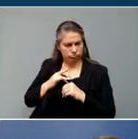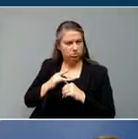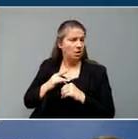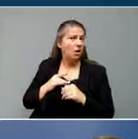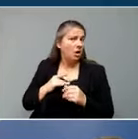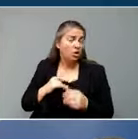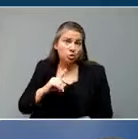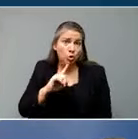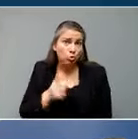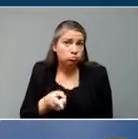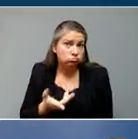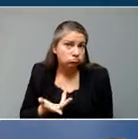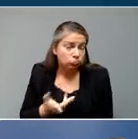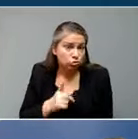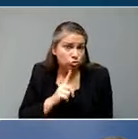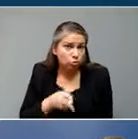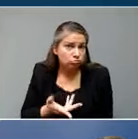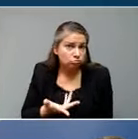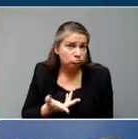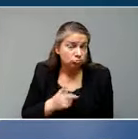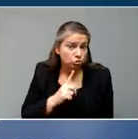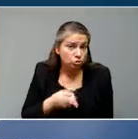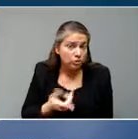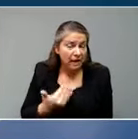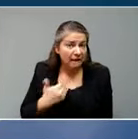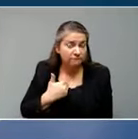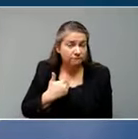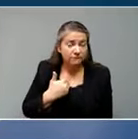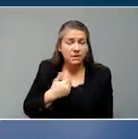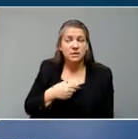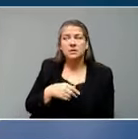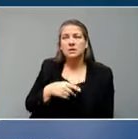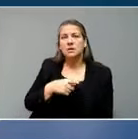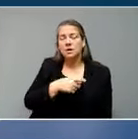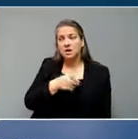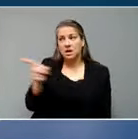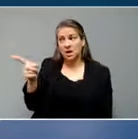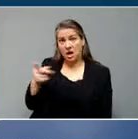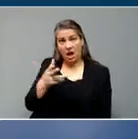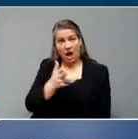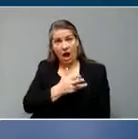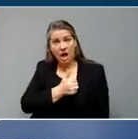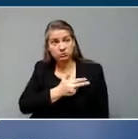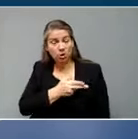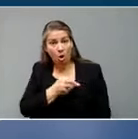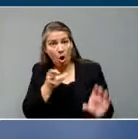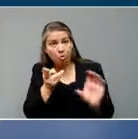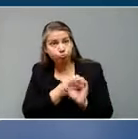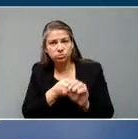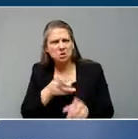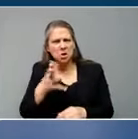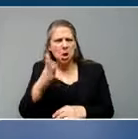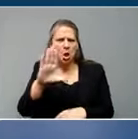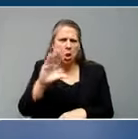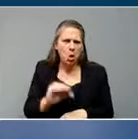direct result of waning immunity that you can do something about. So get your booster shot. And then finally,